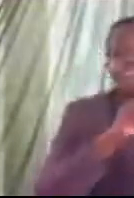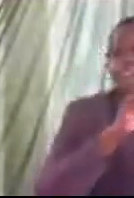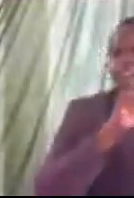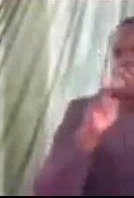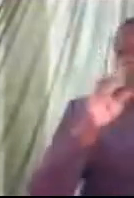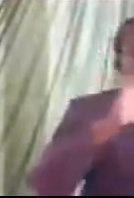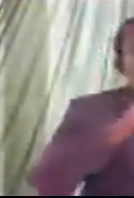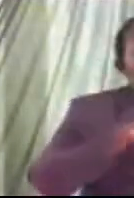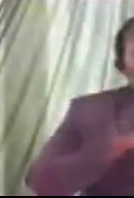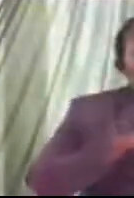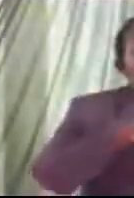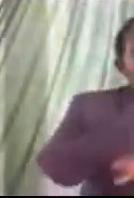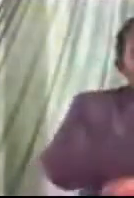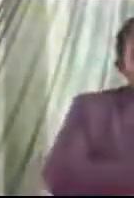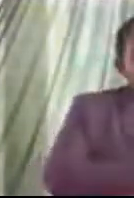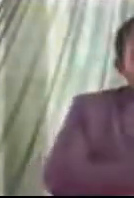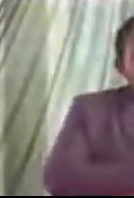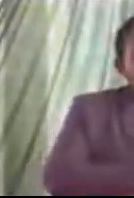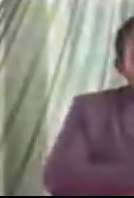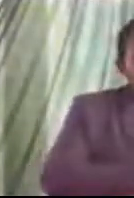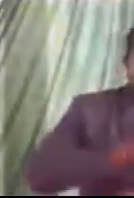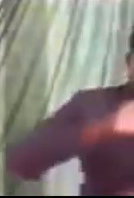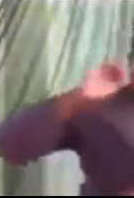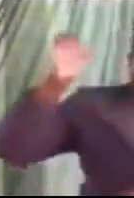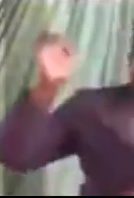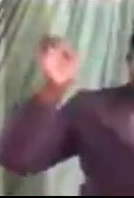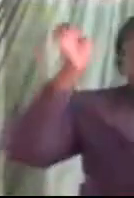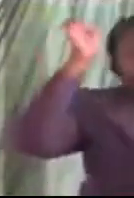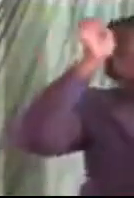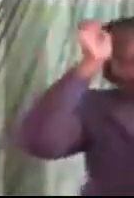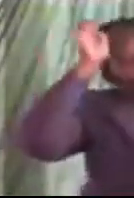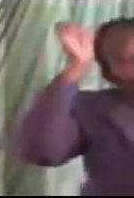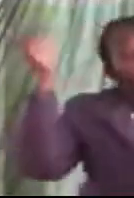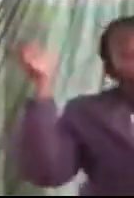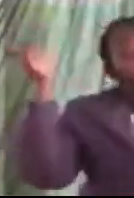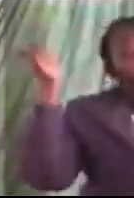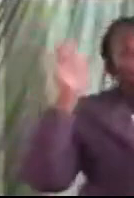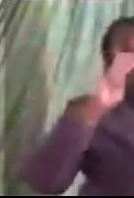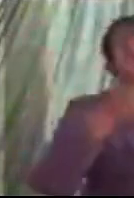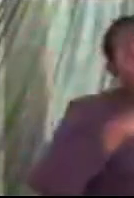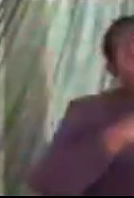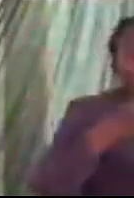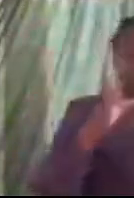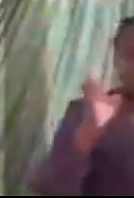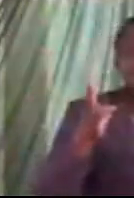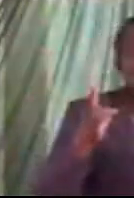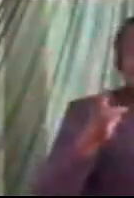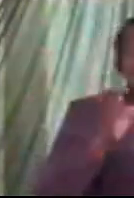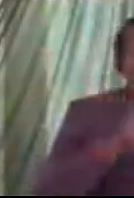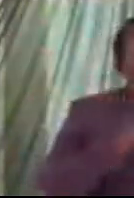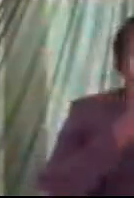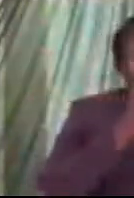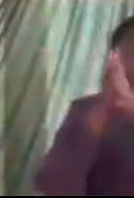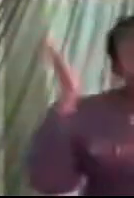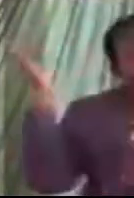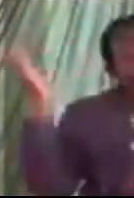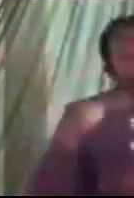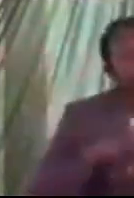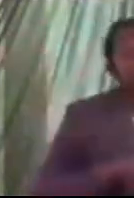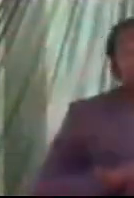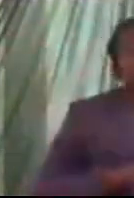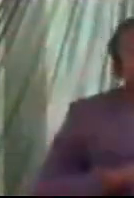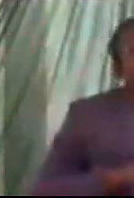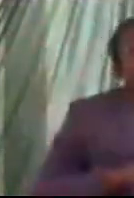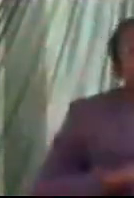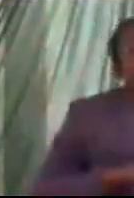Absolutely. Yes, the Hill School in Eldoret. So we have a common history there. So you